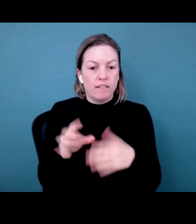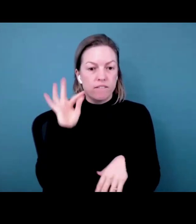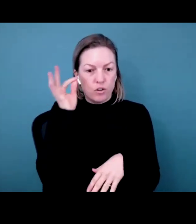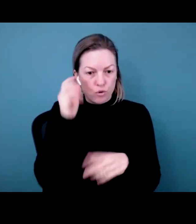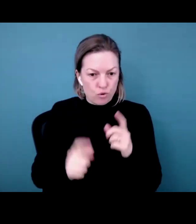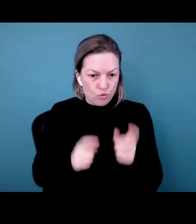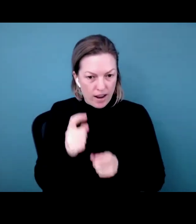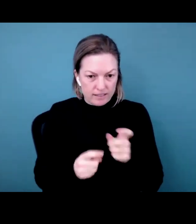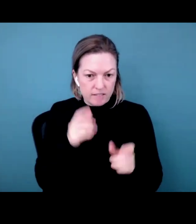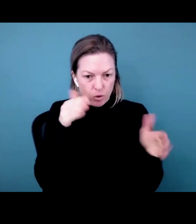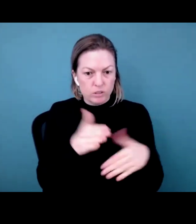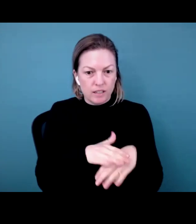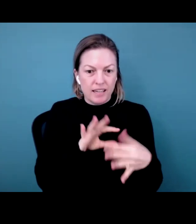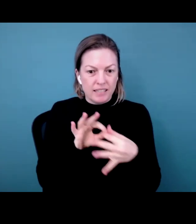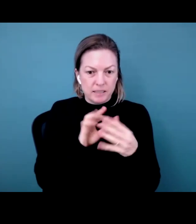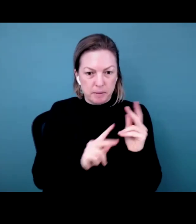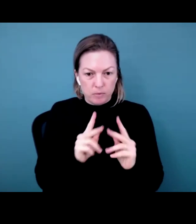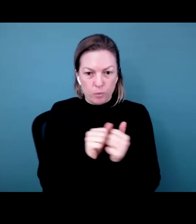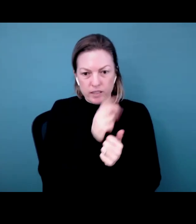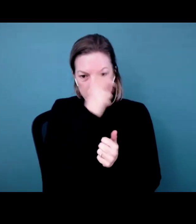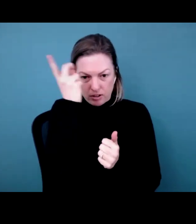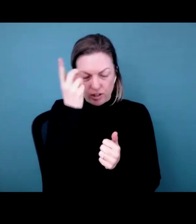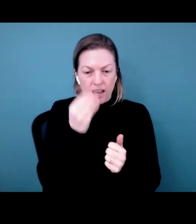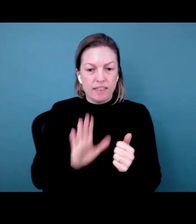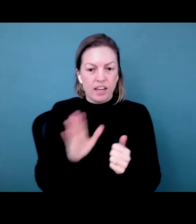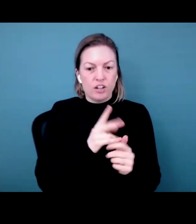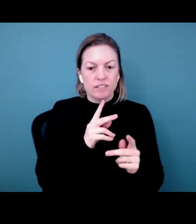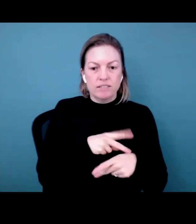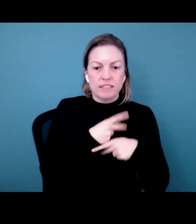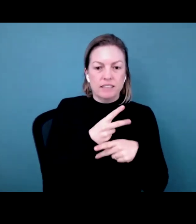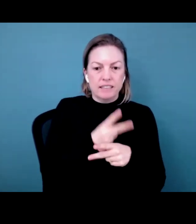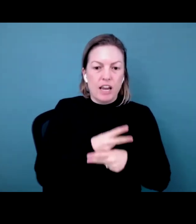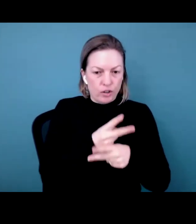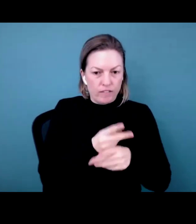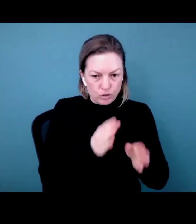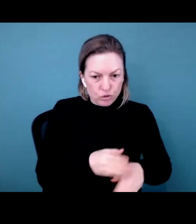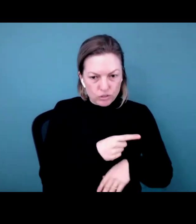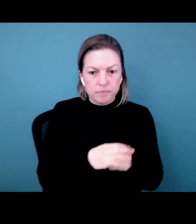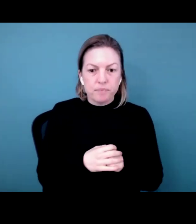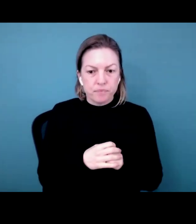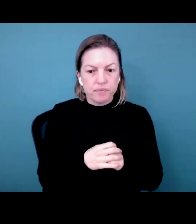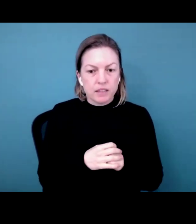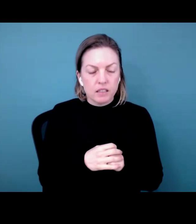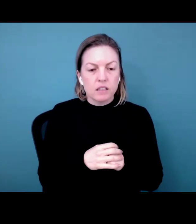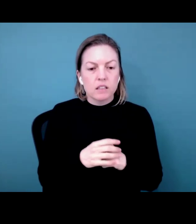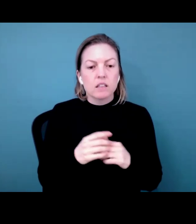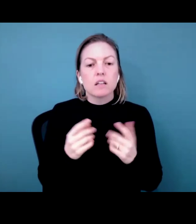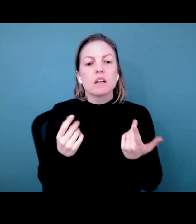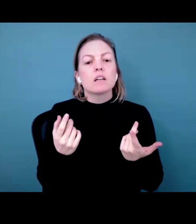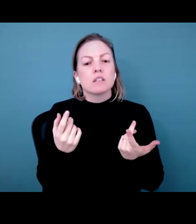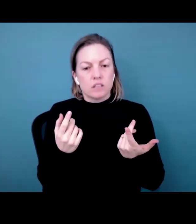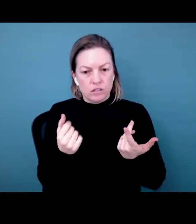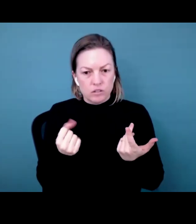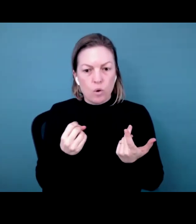to resources, building off of the community health worker models. And these targeted initiatives demonstrate the state's